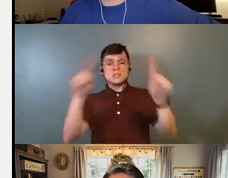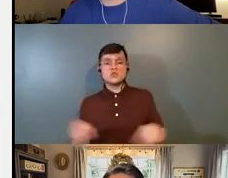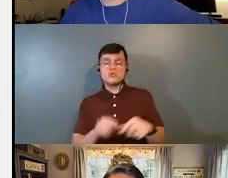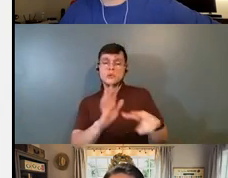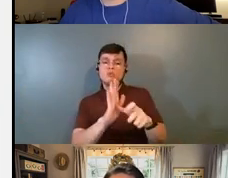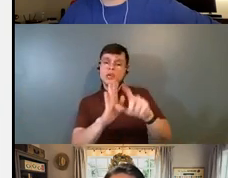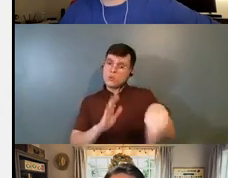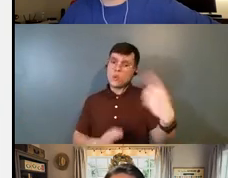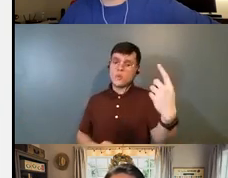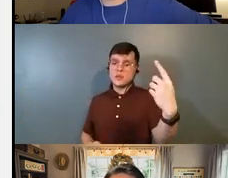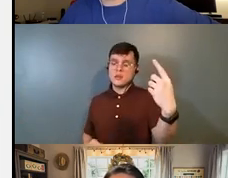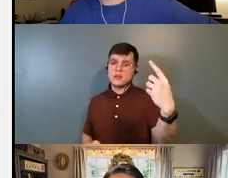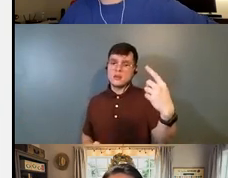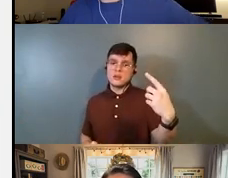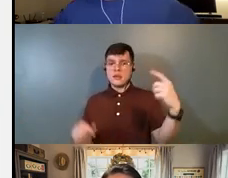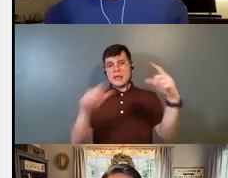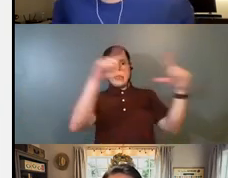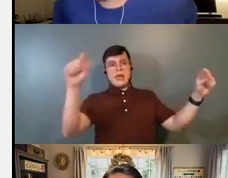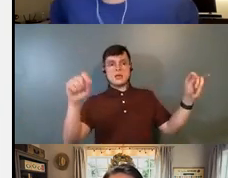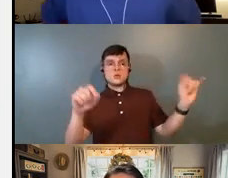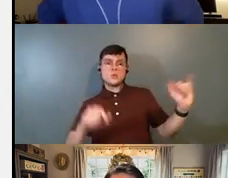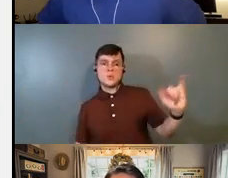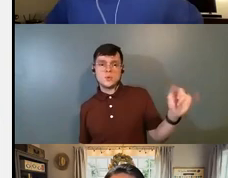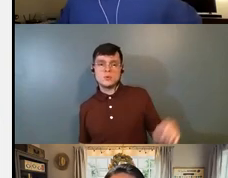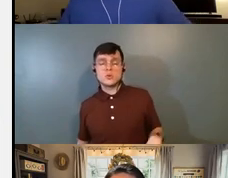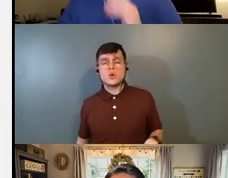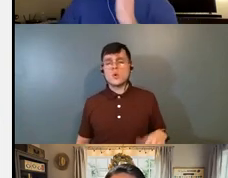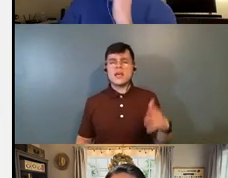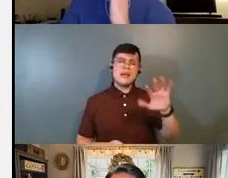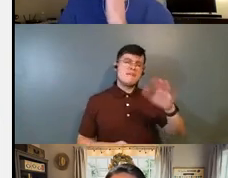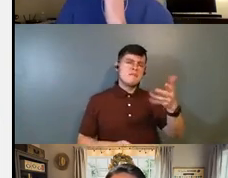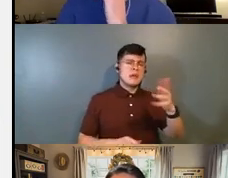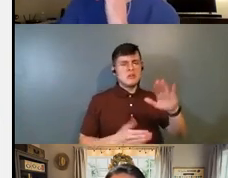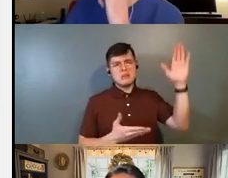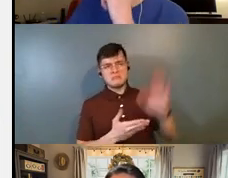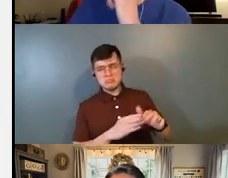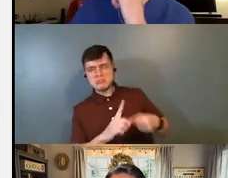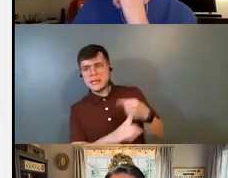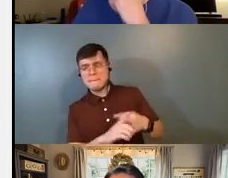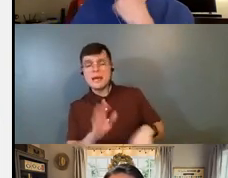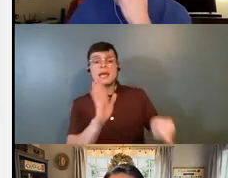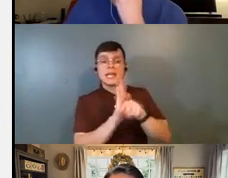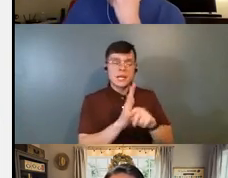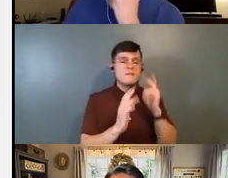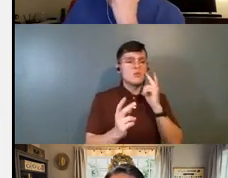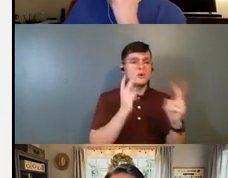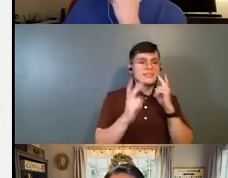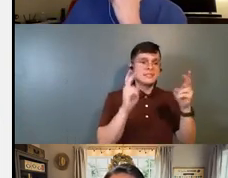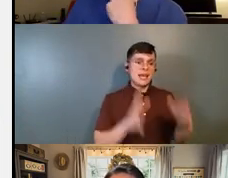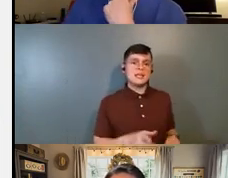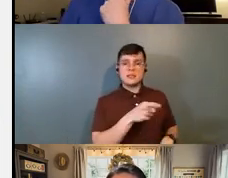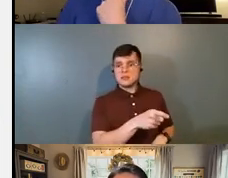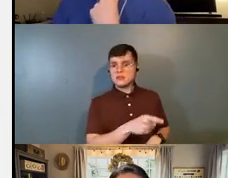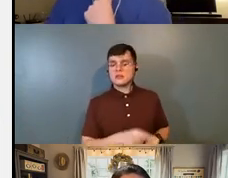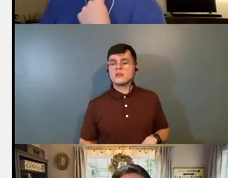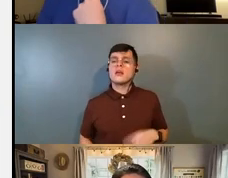heading twos. So it doesn't necessarily impact the live site in a negative way for a sighted user, but it would improve.